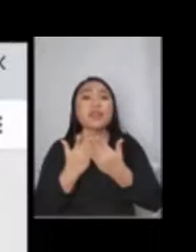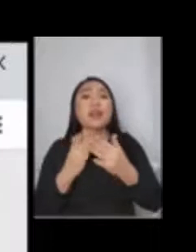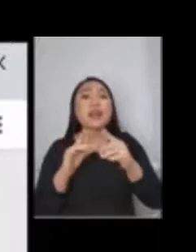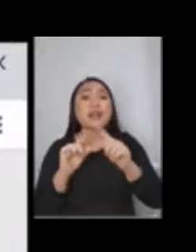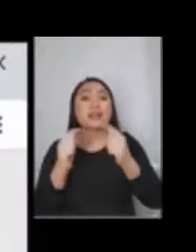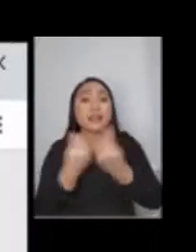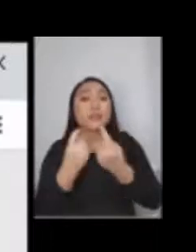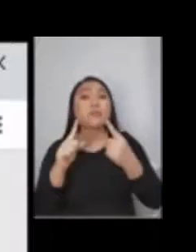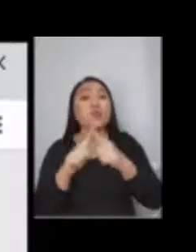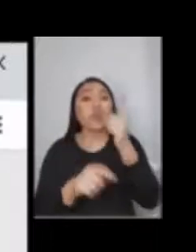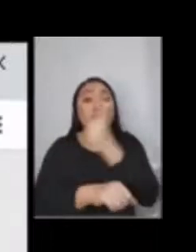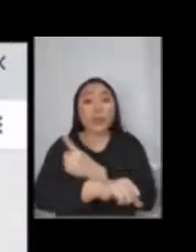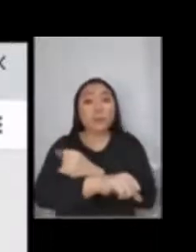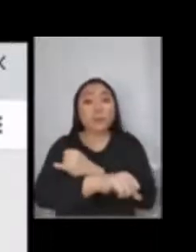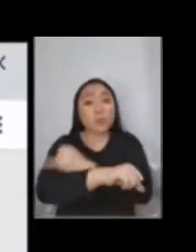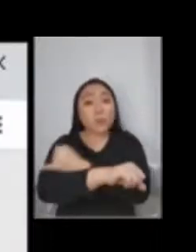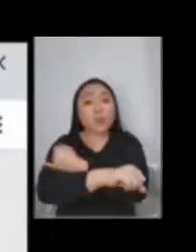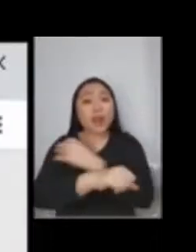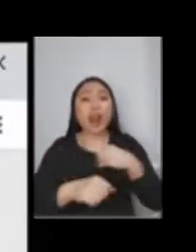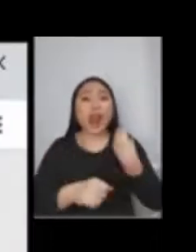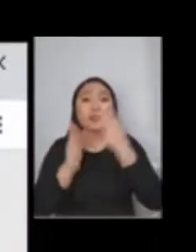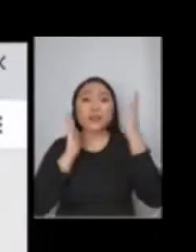at ang ating password.